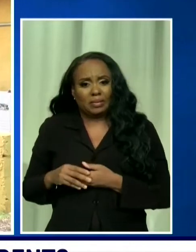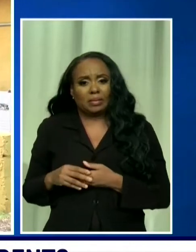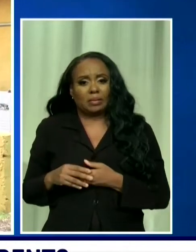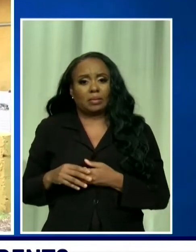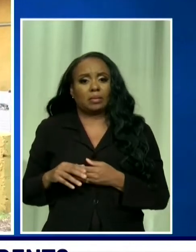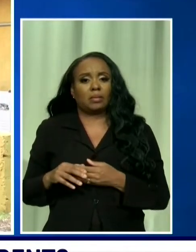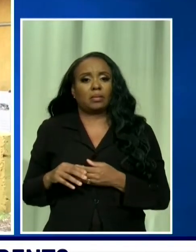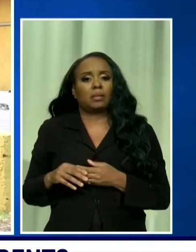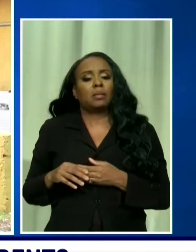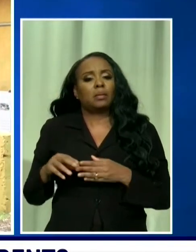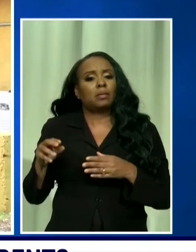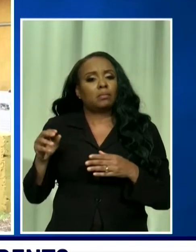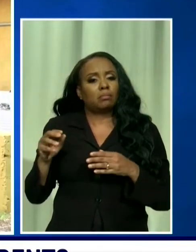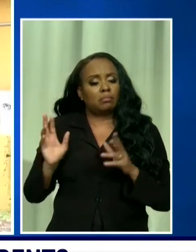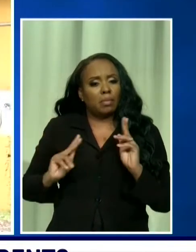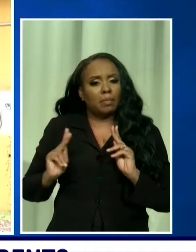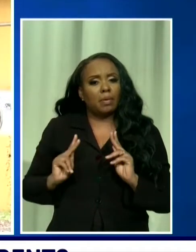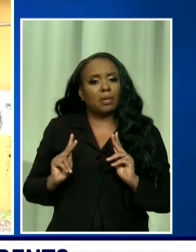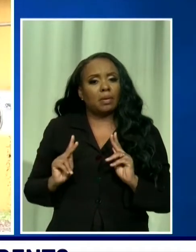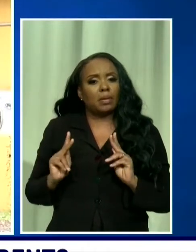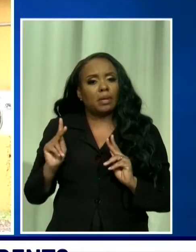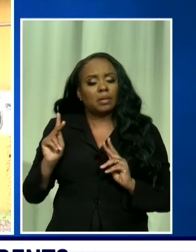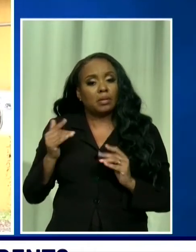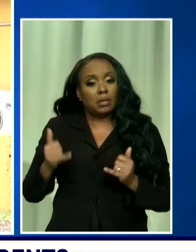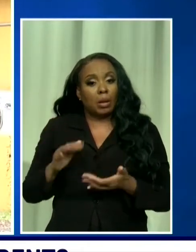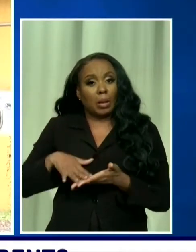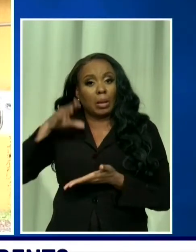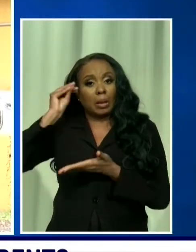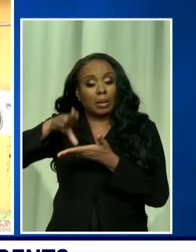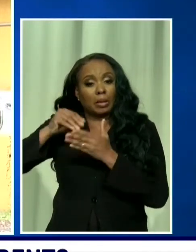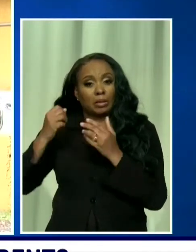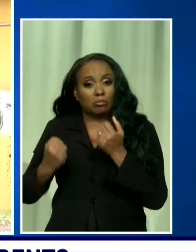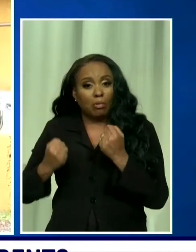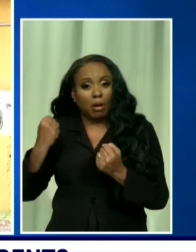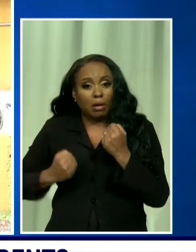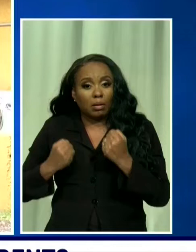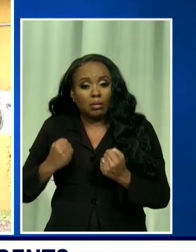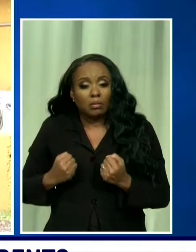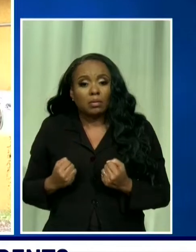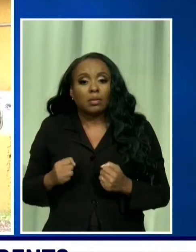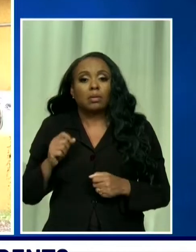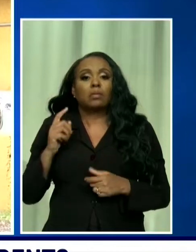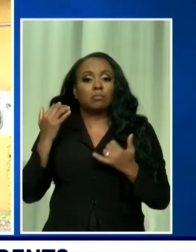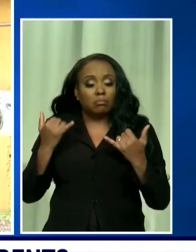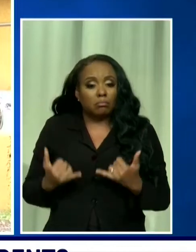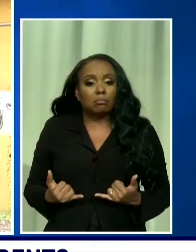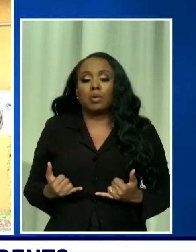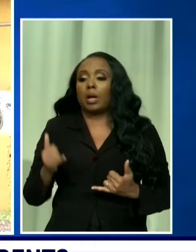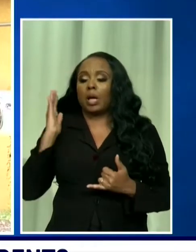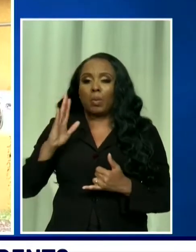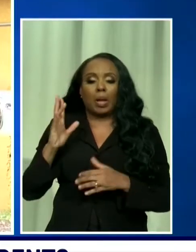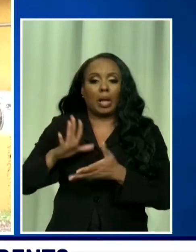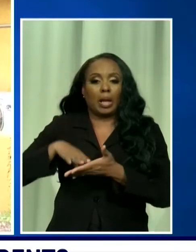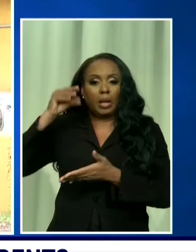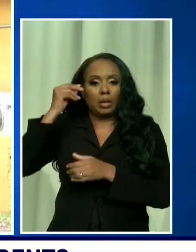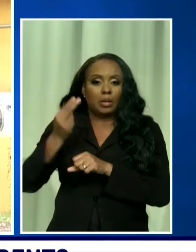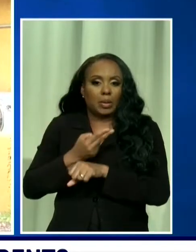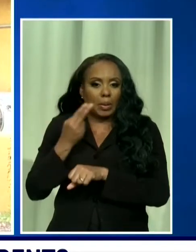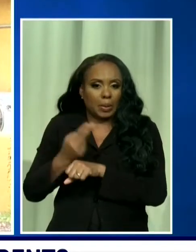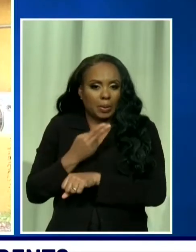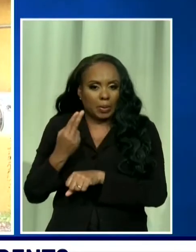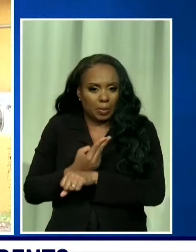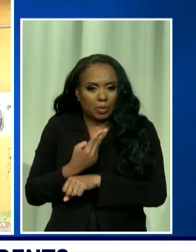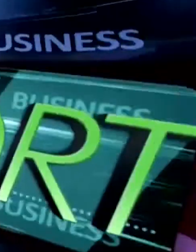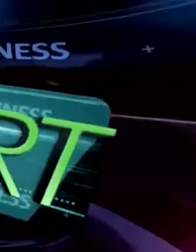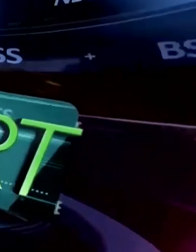training to drive. Regulations doesn't come up, so at least that new generation would come up knowing how to use it, because it's something unfamiliar to